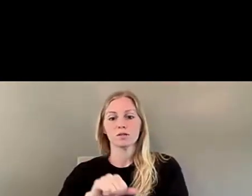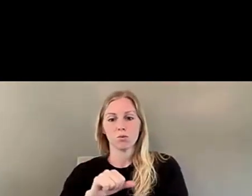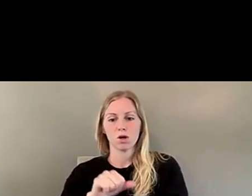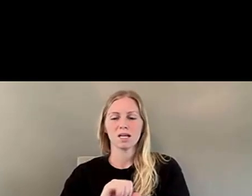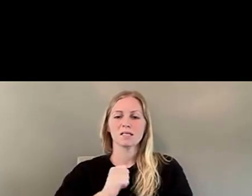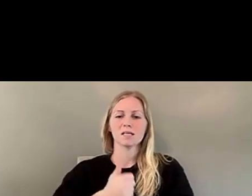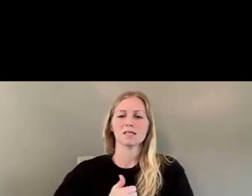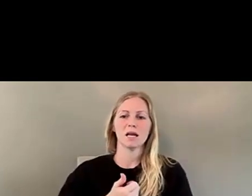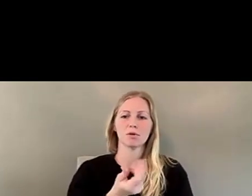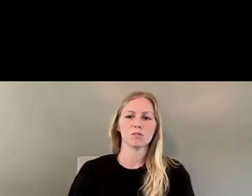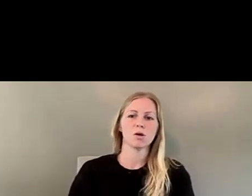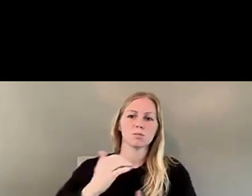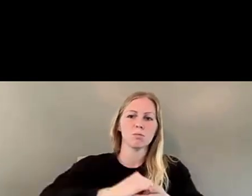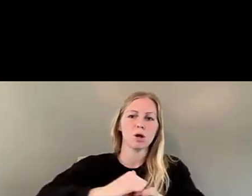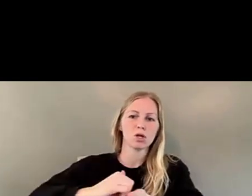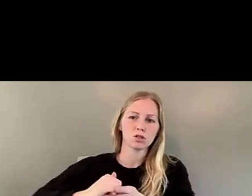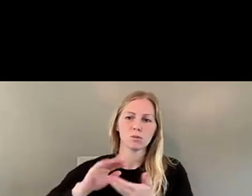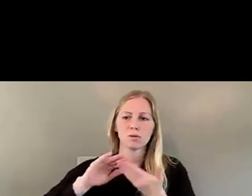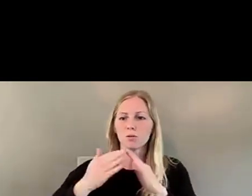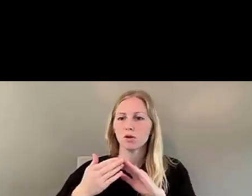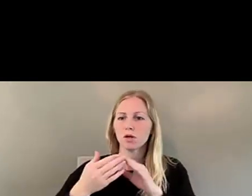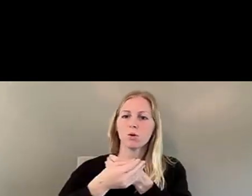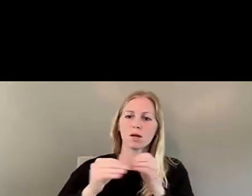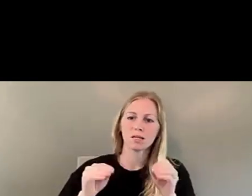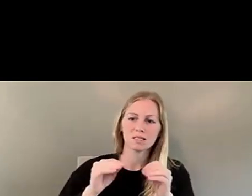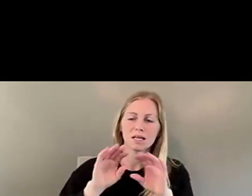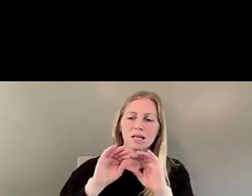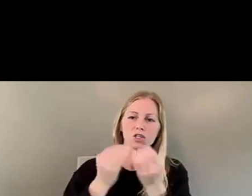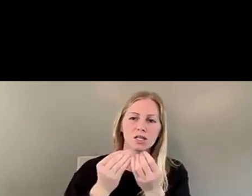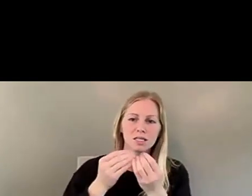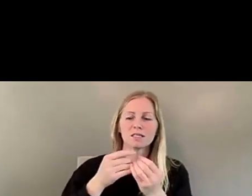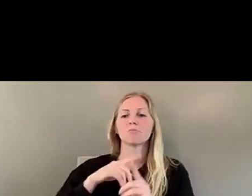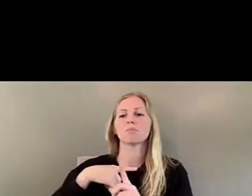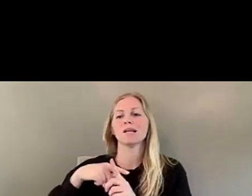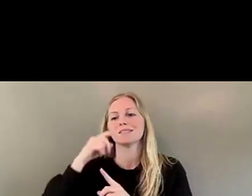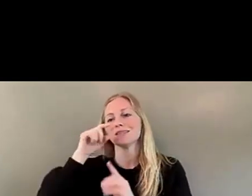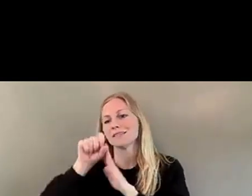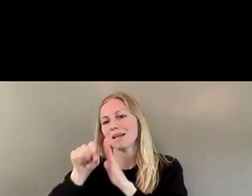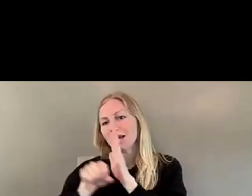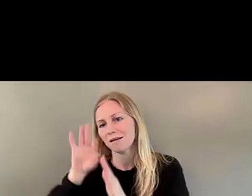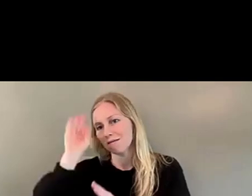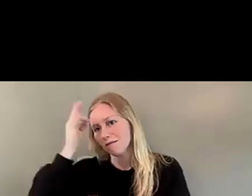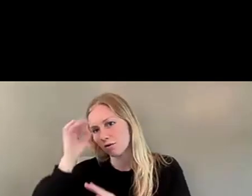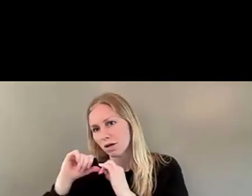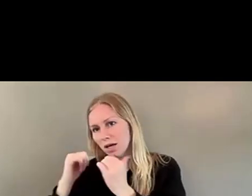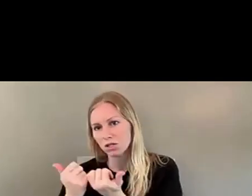community organizations as well as state and federal agencies, and these partnerships have yielded